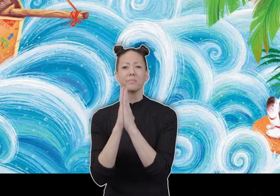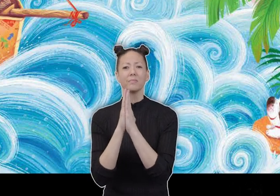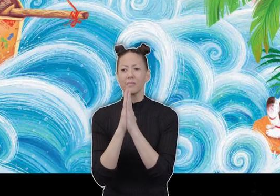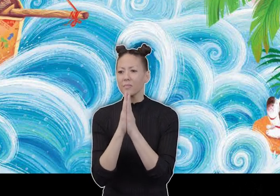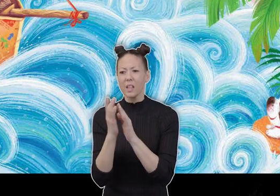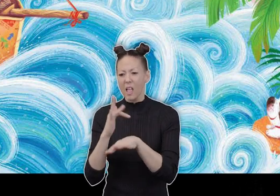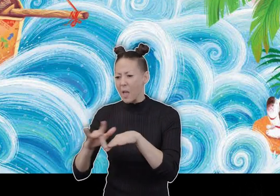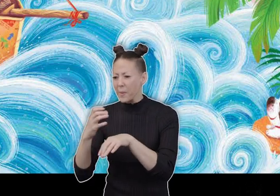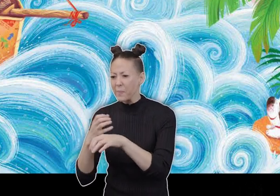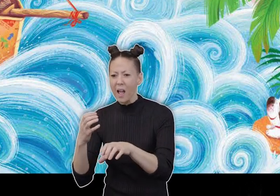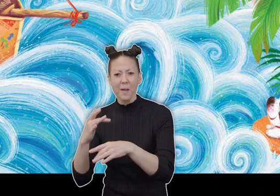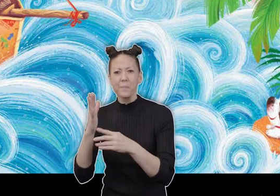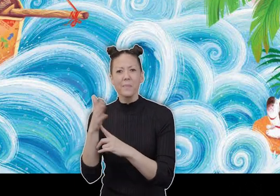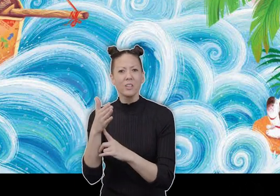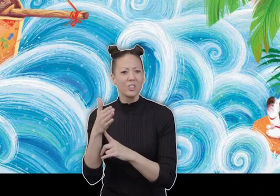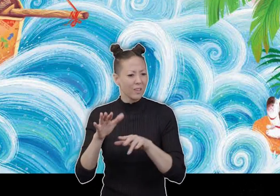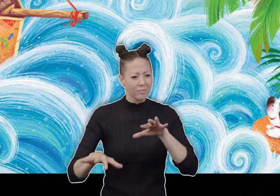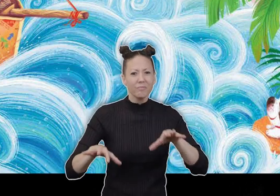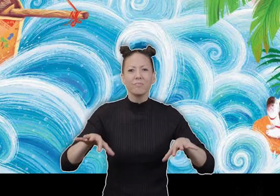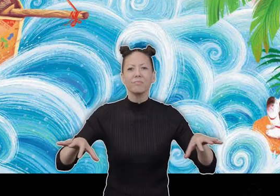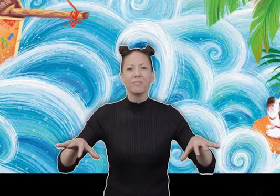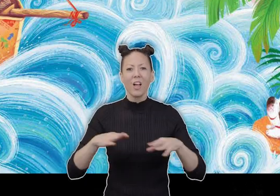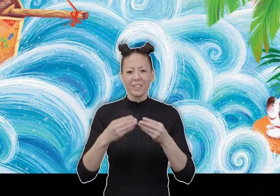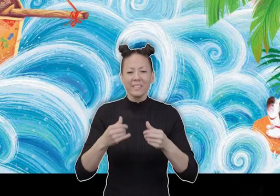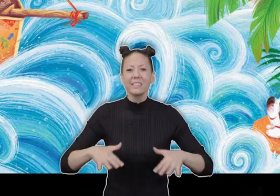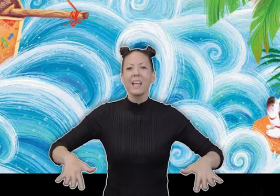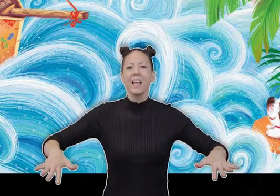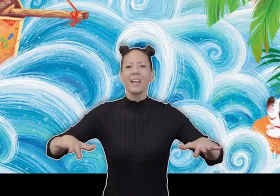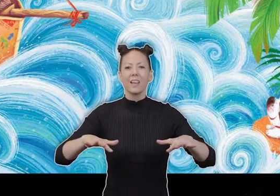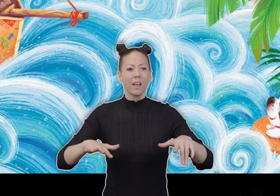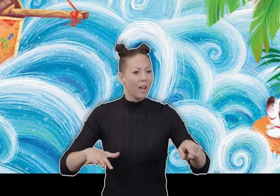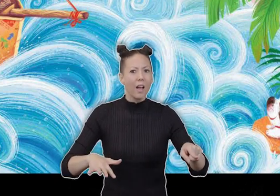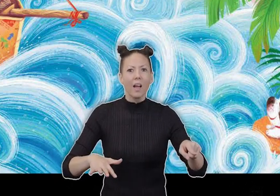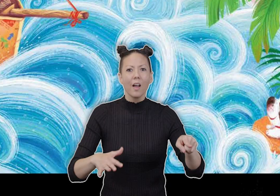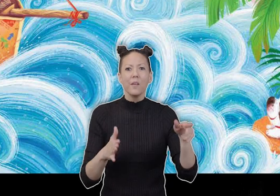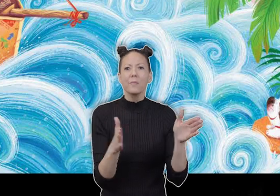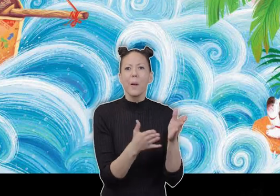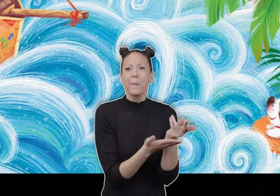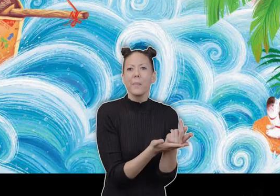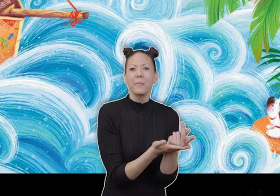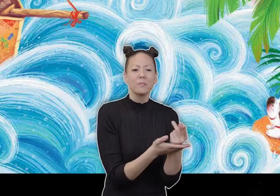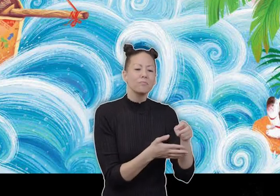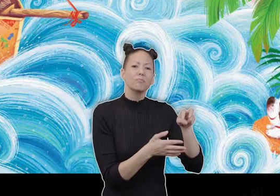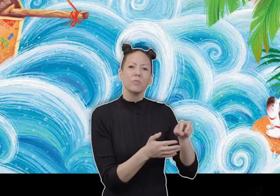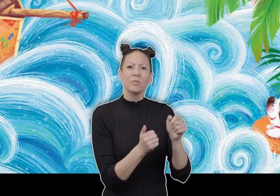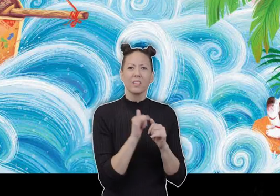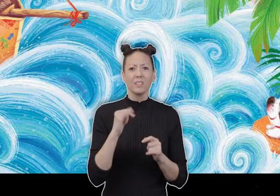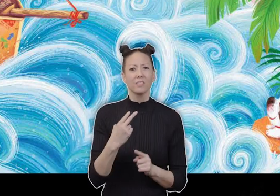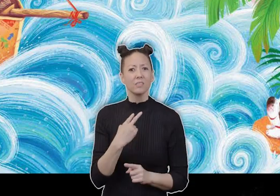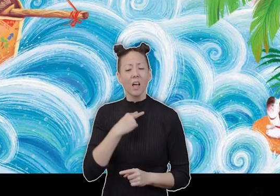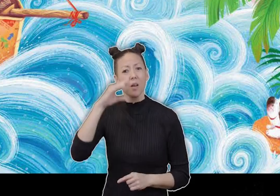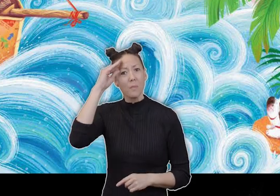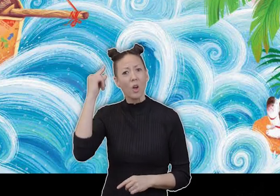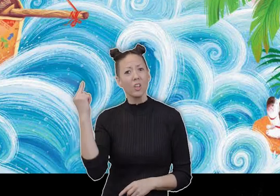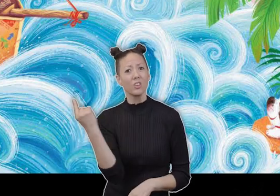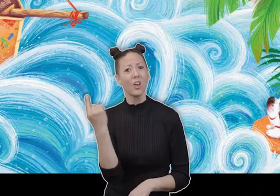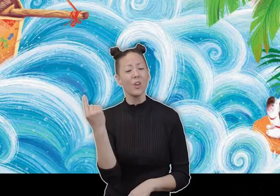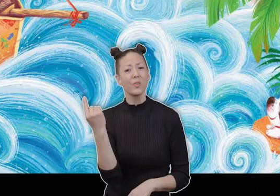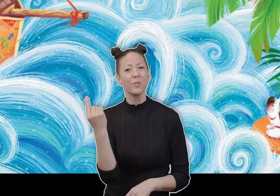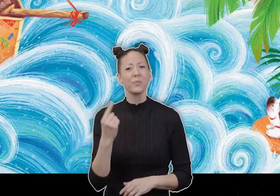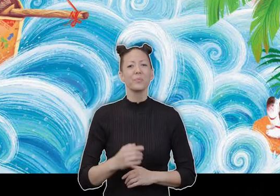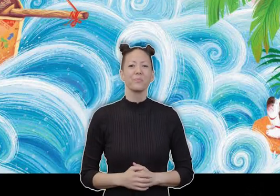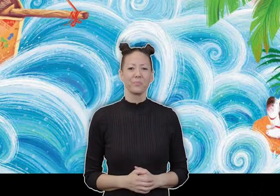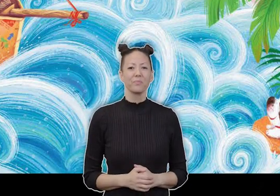skyward. An empty bottle and a starfish lie on the sand. A St. Bernard puppy lies beside the stranded